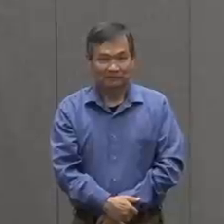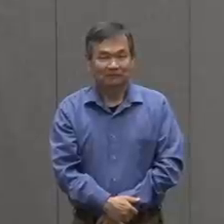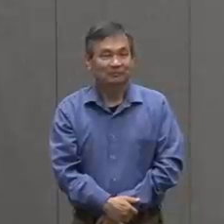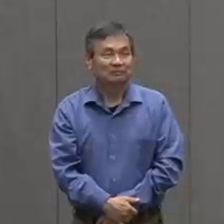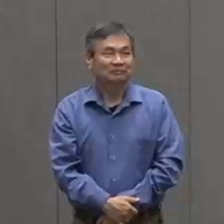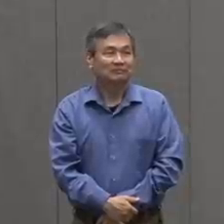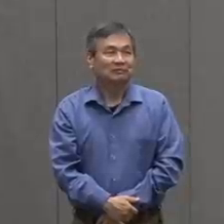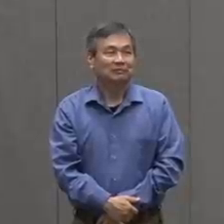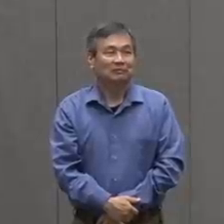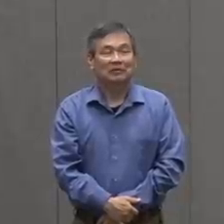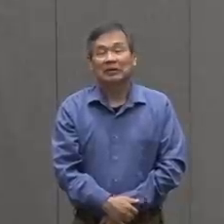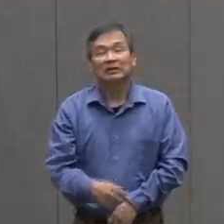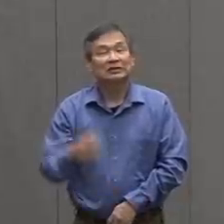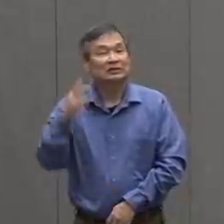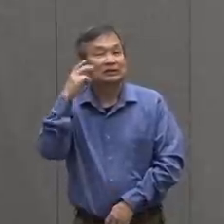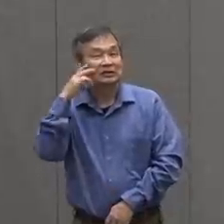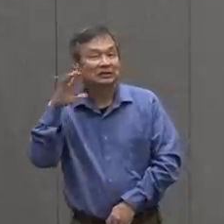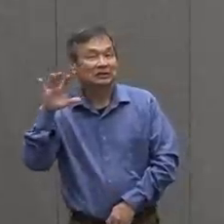Does this look familiar?